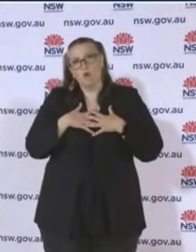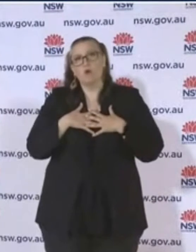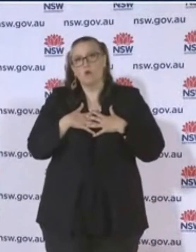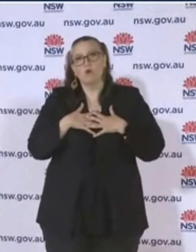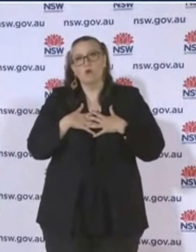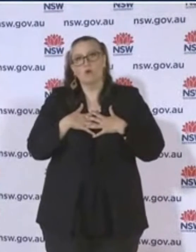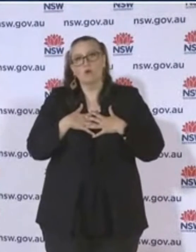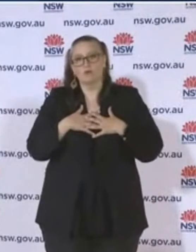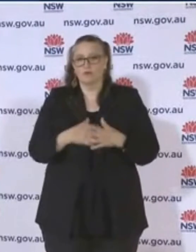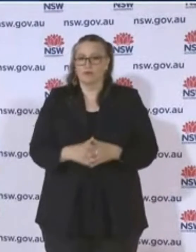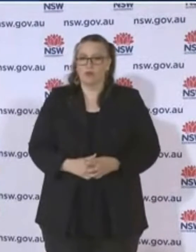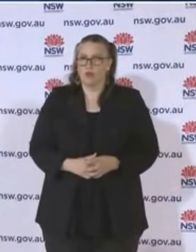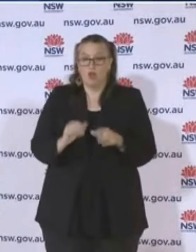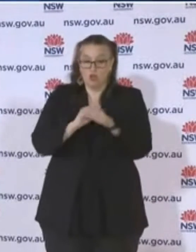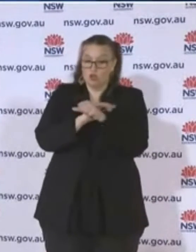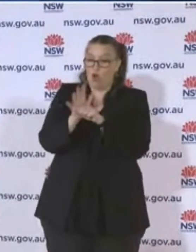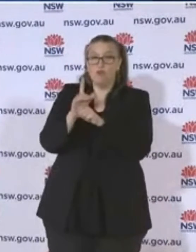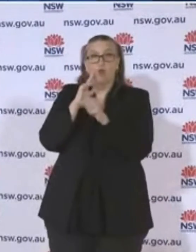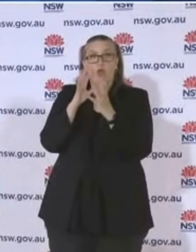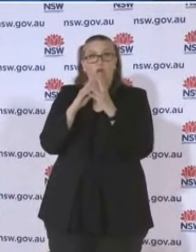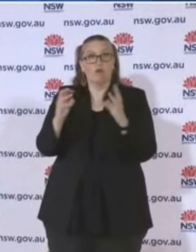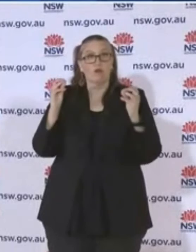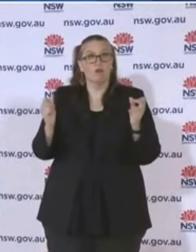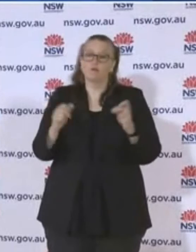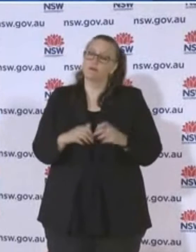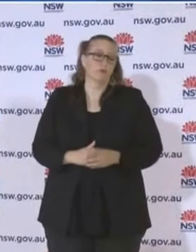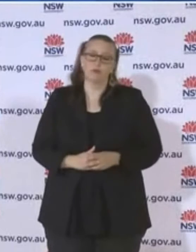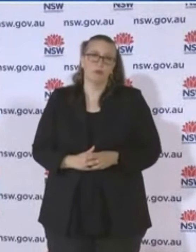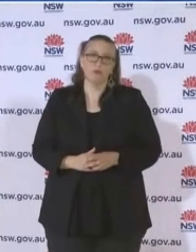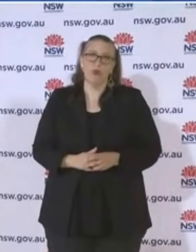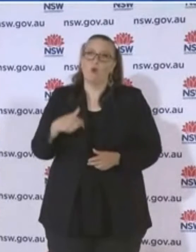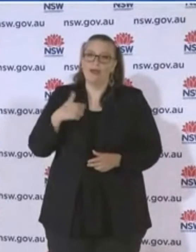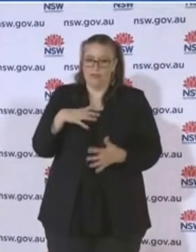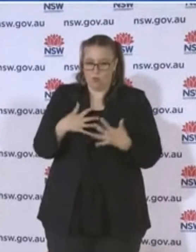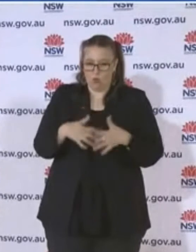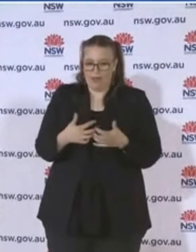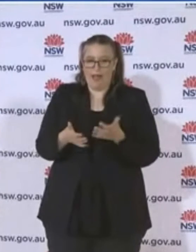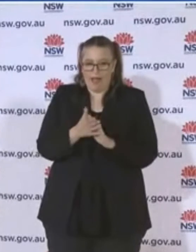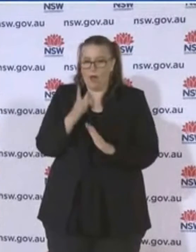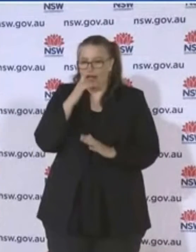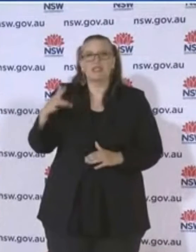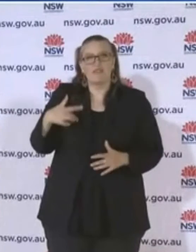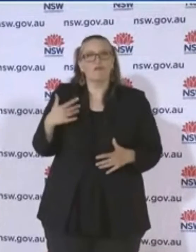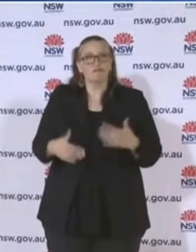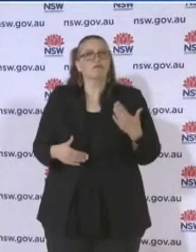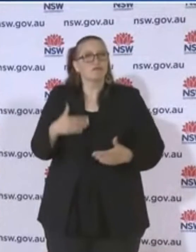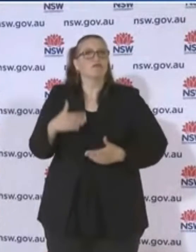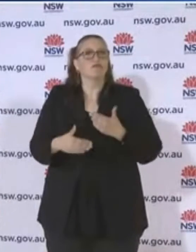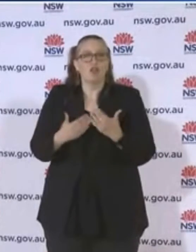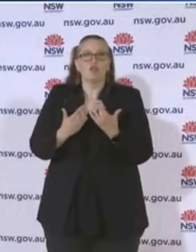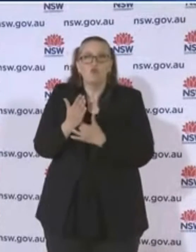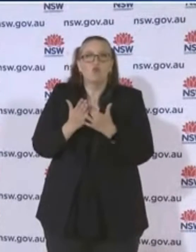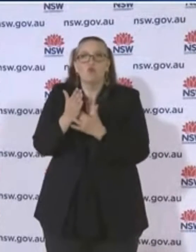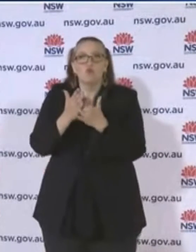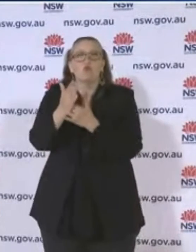with living with this virus. And the best way we can do that is by protecting ourselves and our loved ones, by having high vaccination rates. And I said a